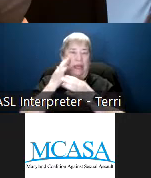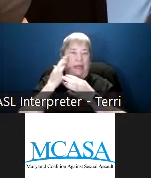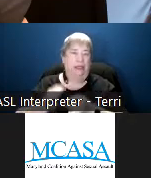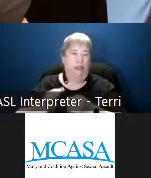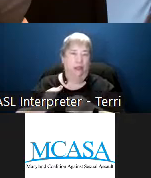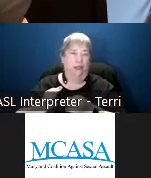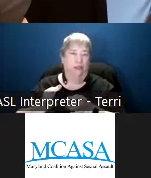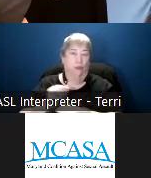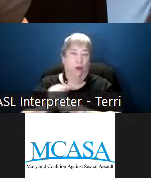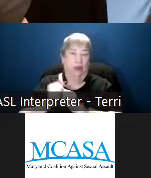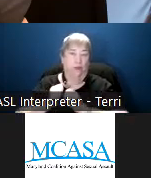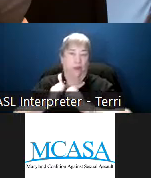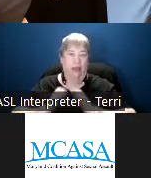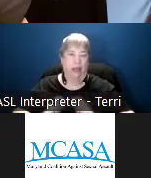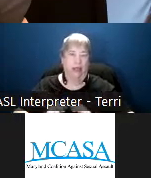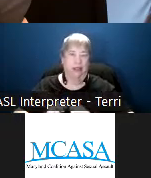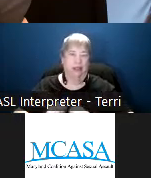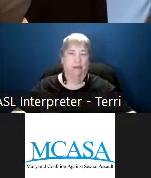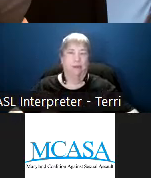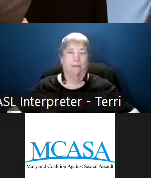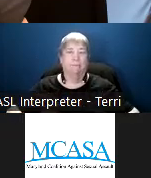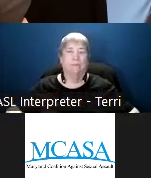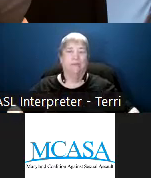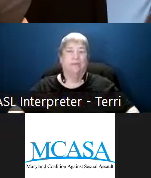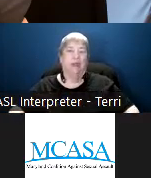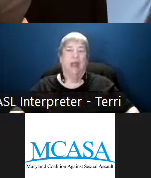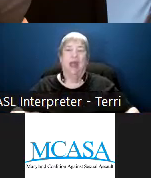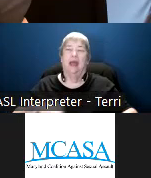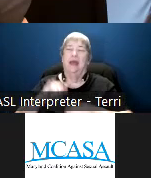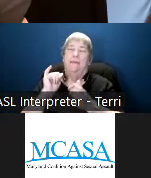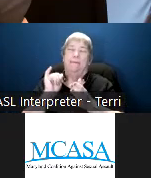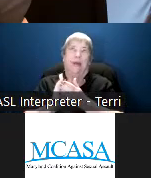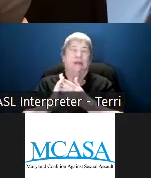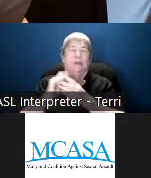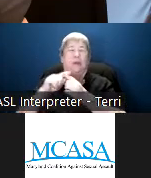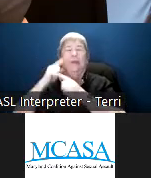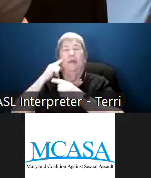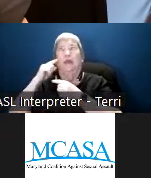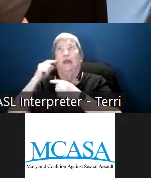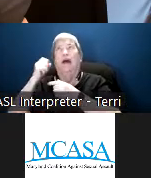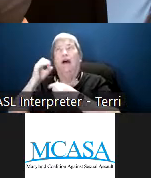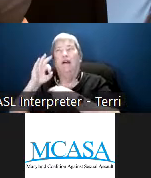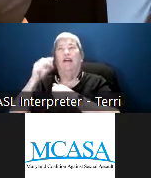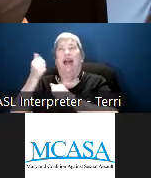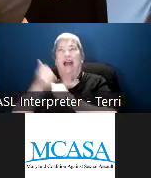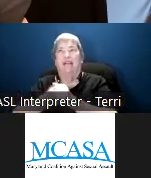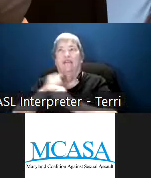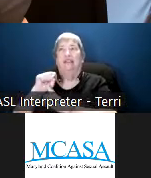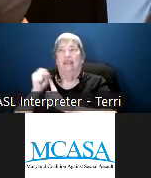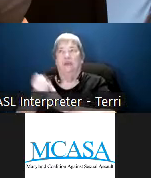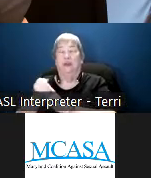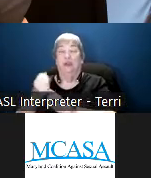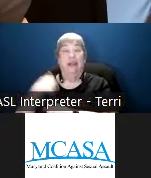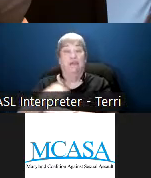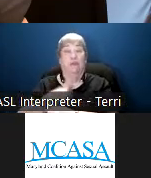clients. It's impossible to come up with every scenario. And the second we try to give you a list